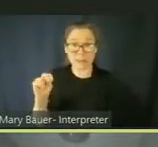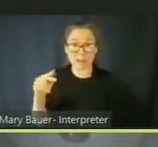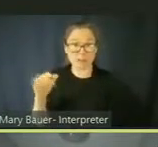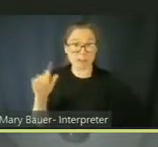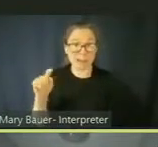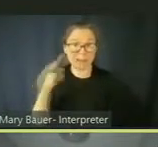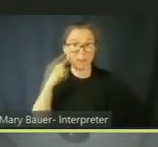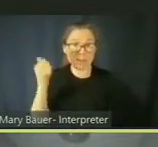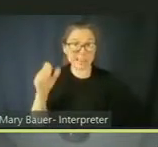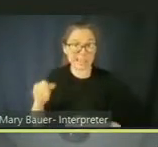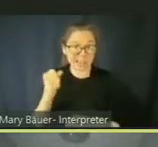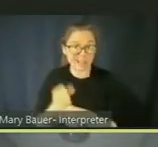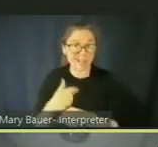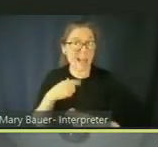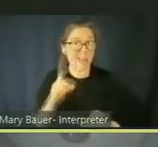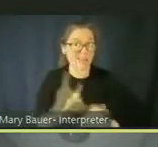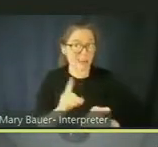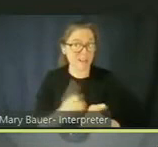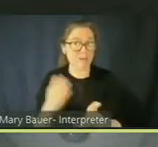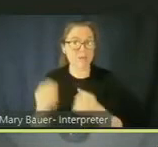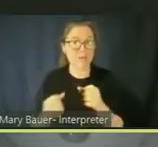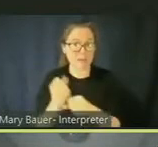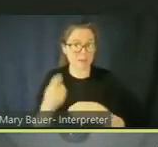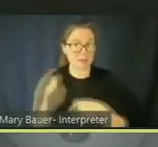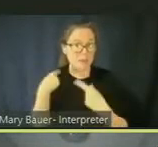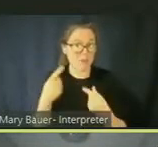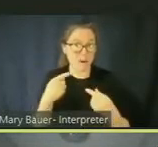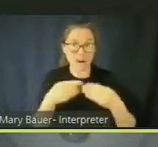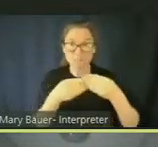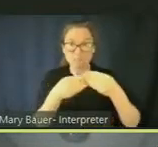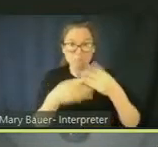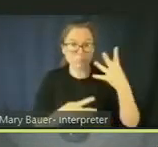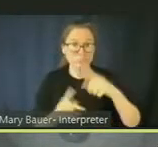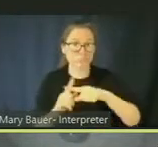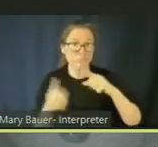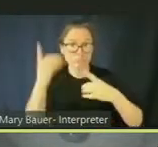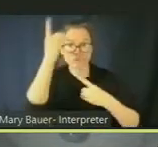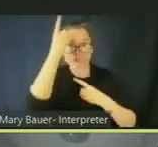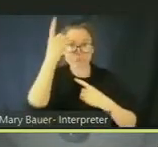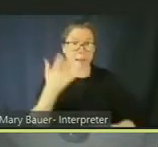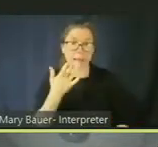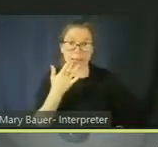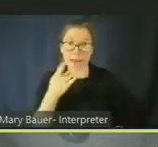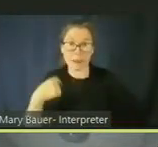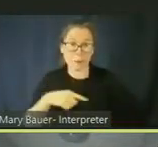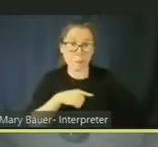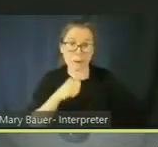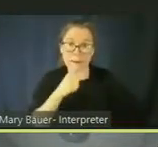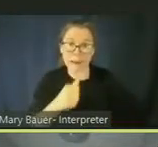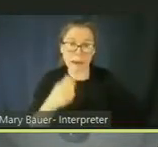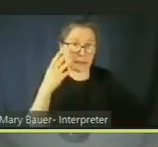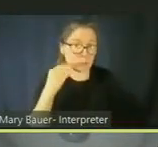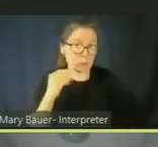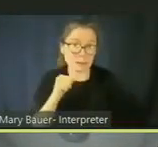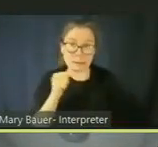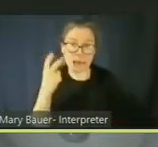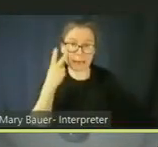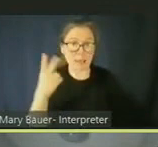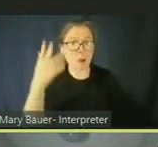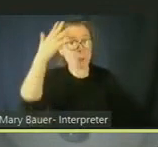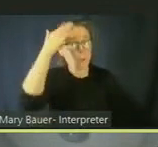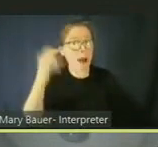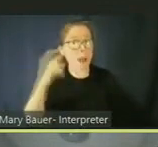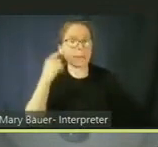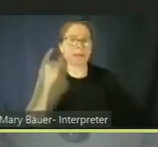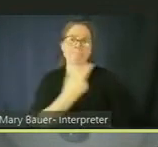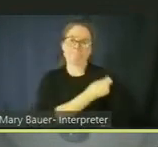15, as well as many of these other diseases that we're all fortunate to not have seen, much to the success of vaccines.